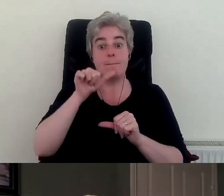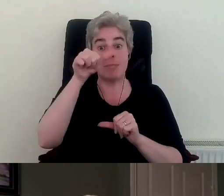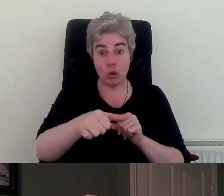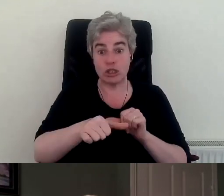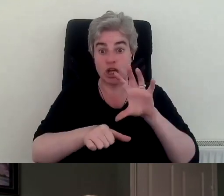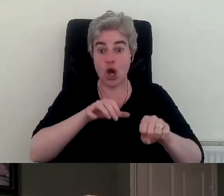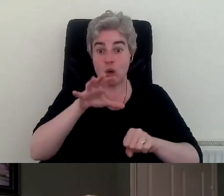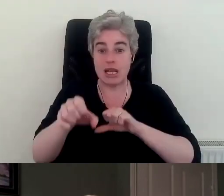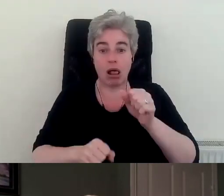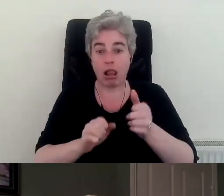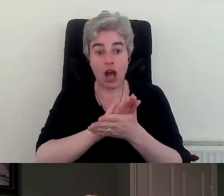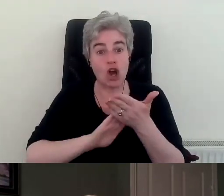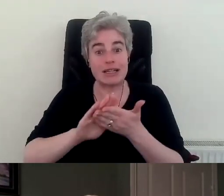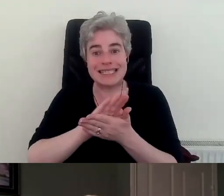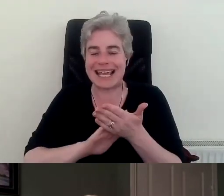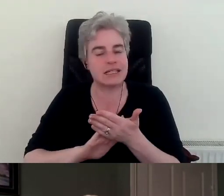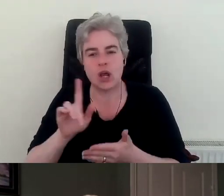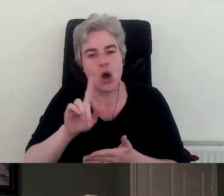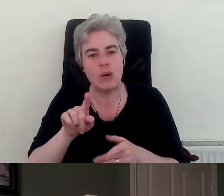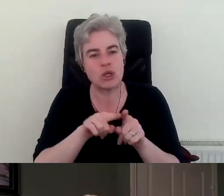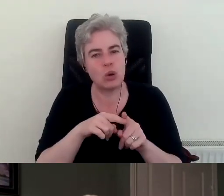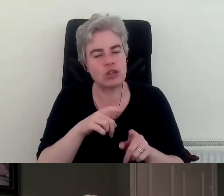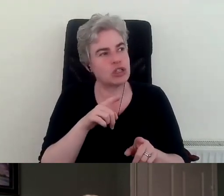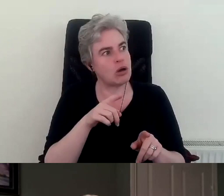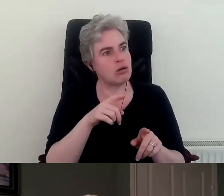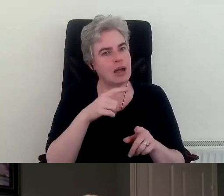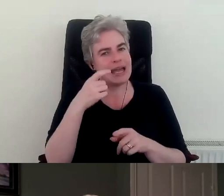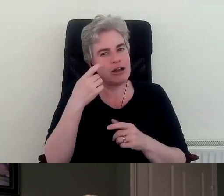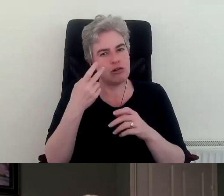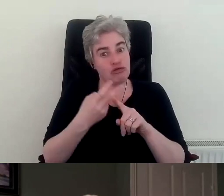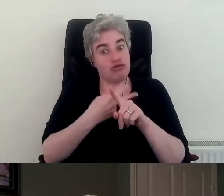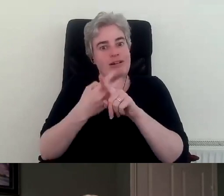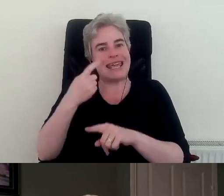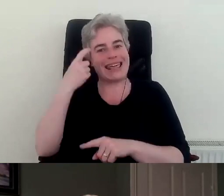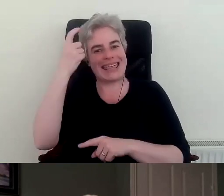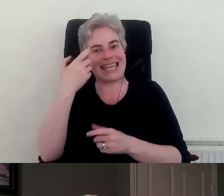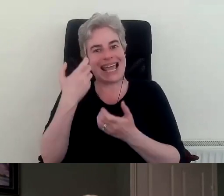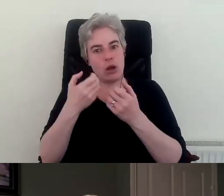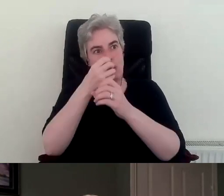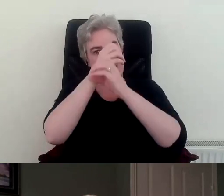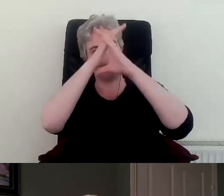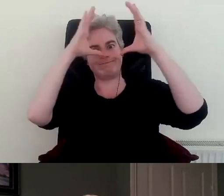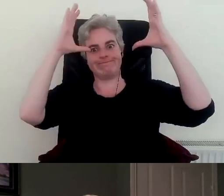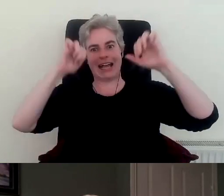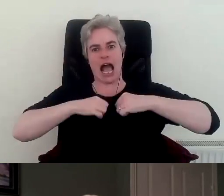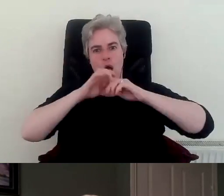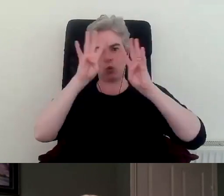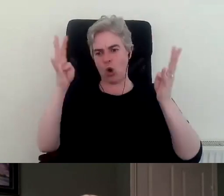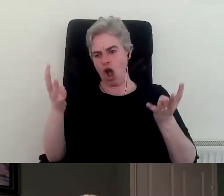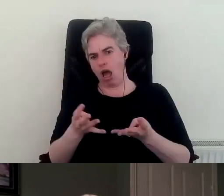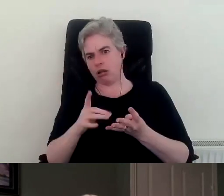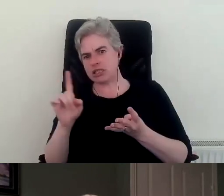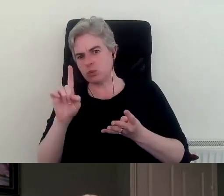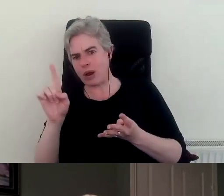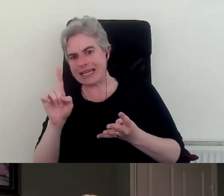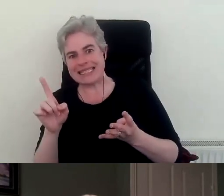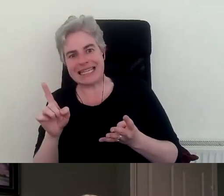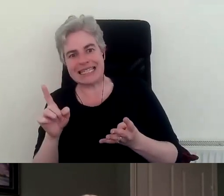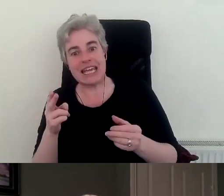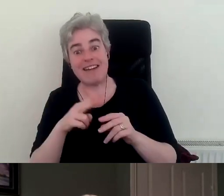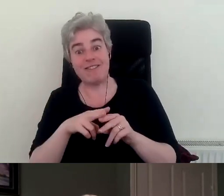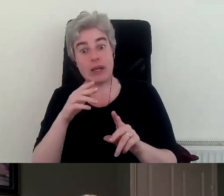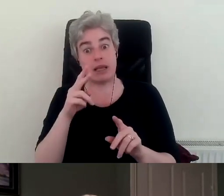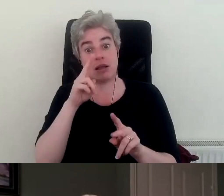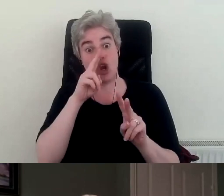context. It's also about rethinking how we imagine the world around us. If we primarily look